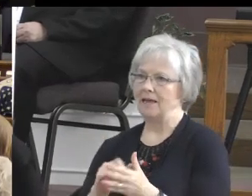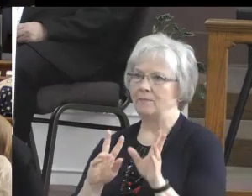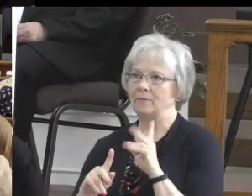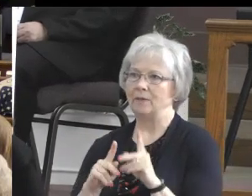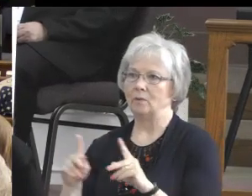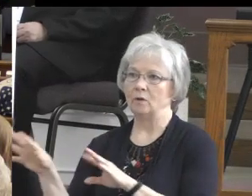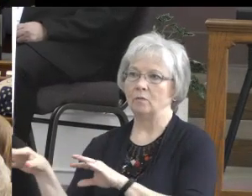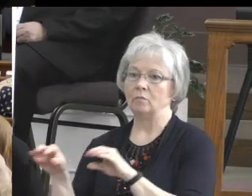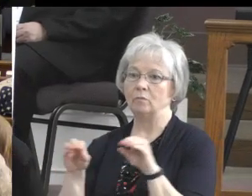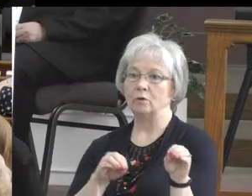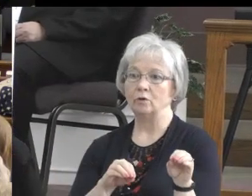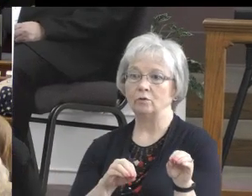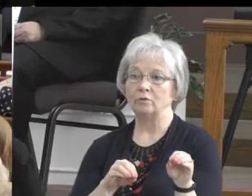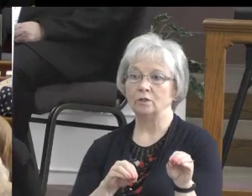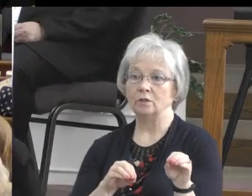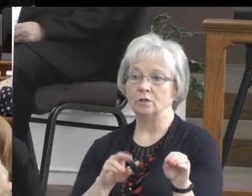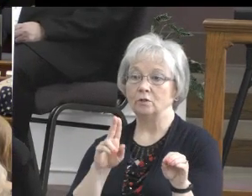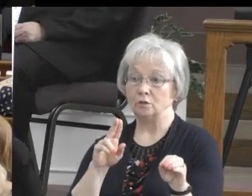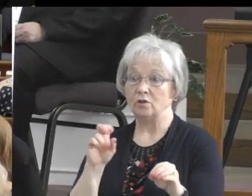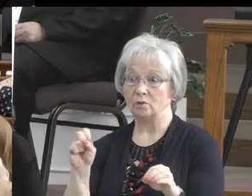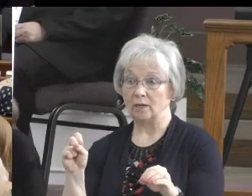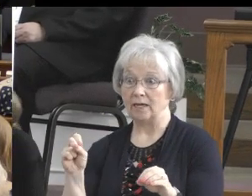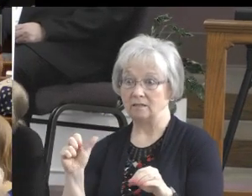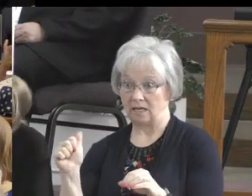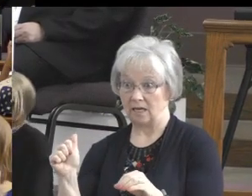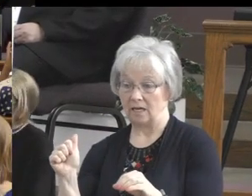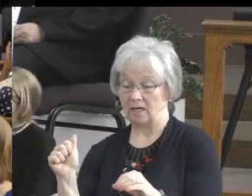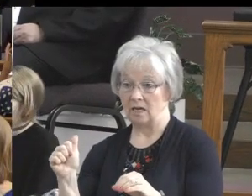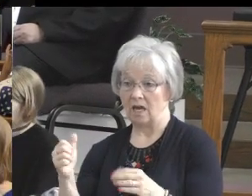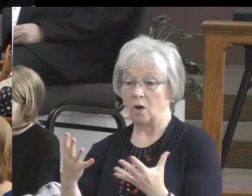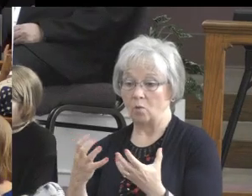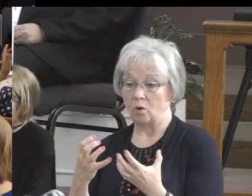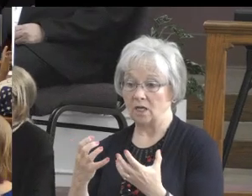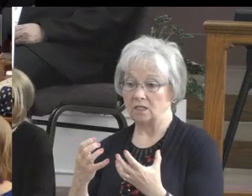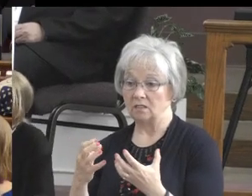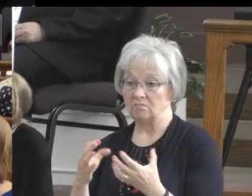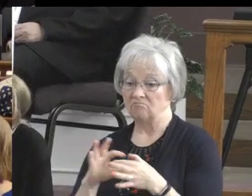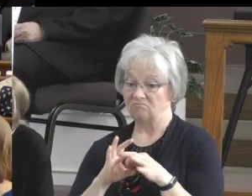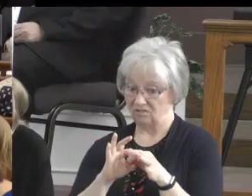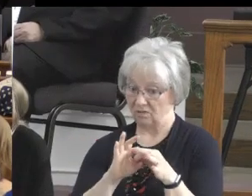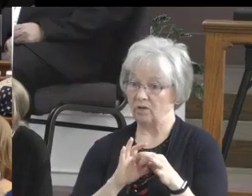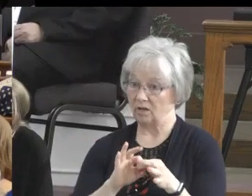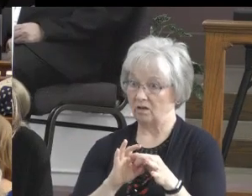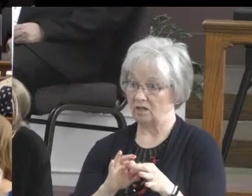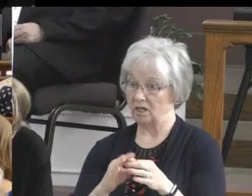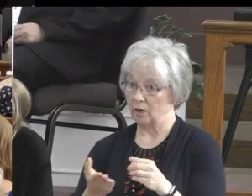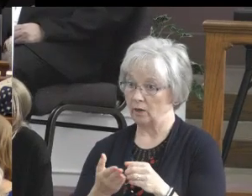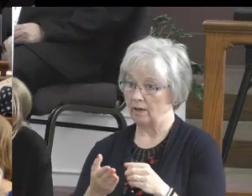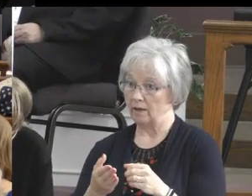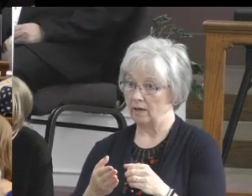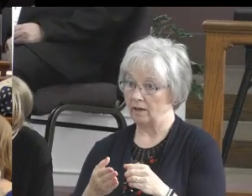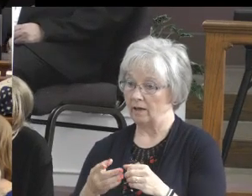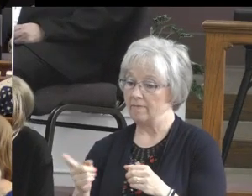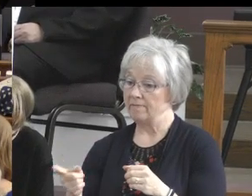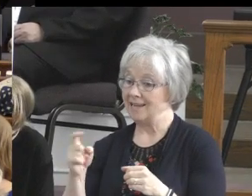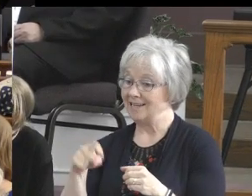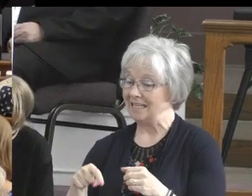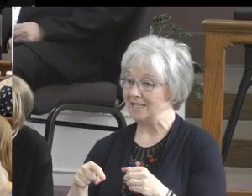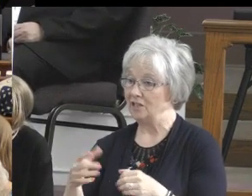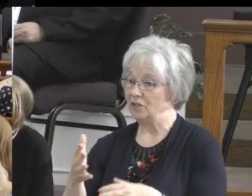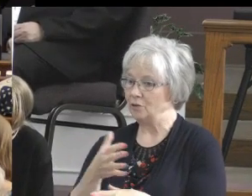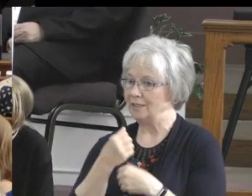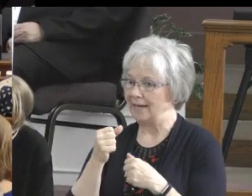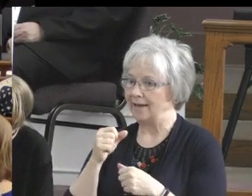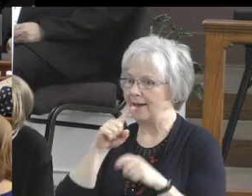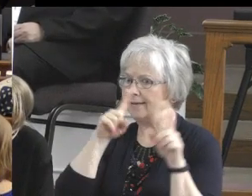United States and want to be citizens of our nation? And in order for them to be citizens, they have to take a test. They